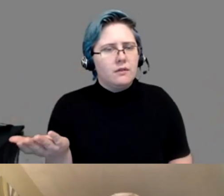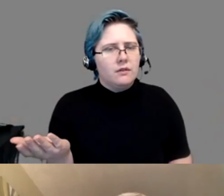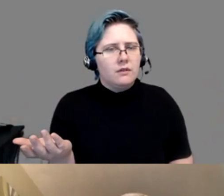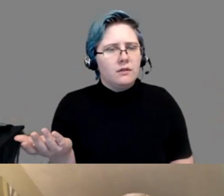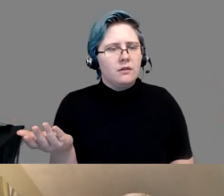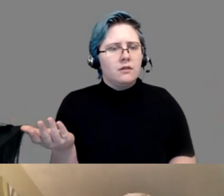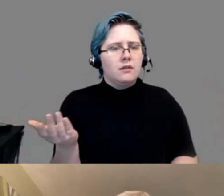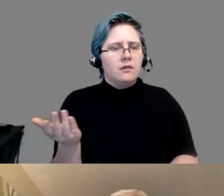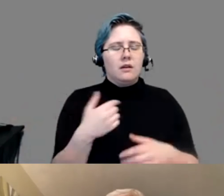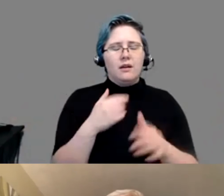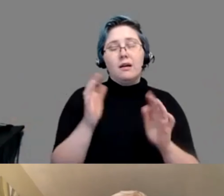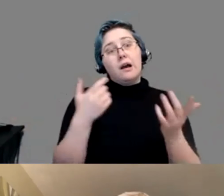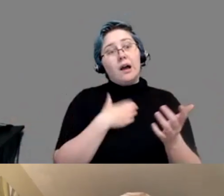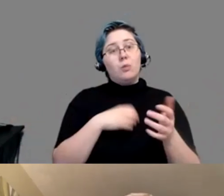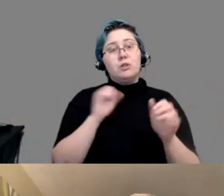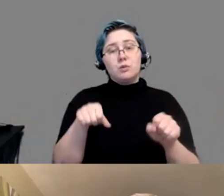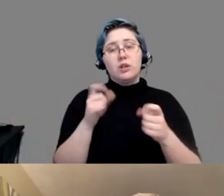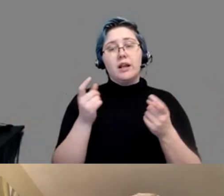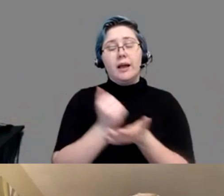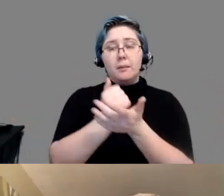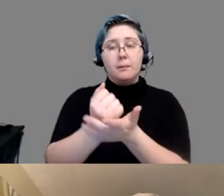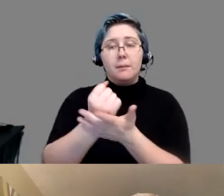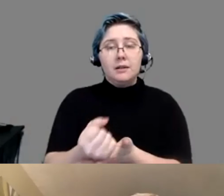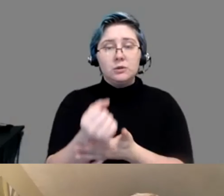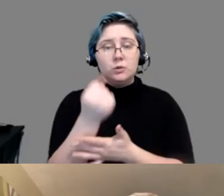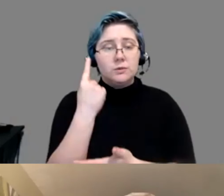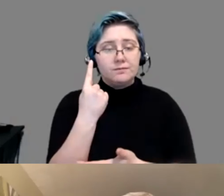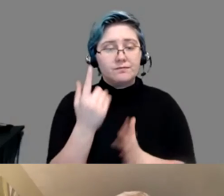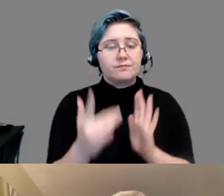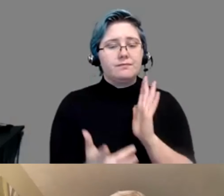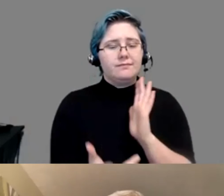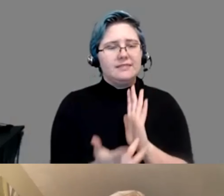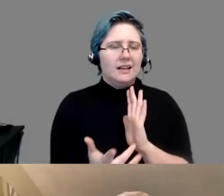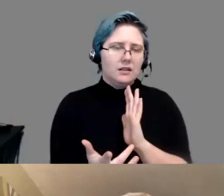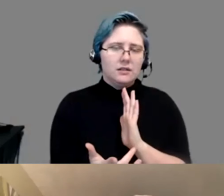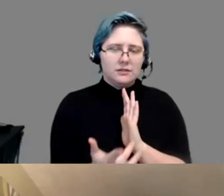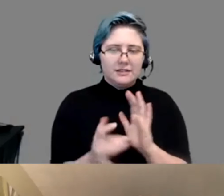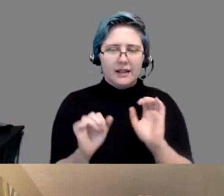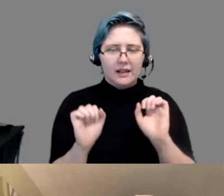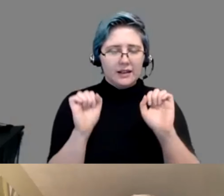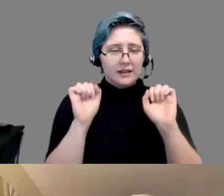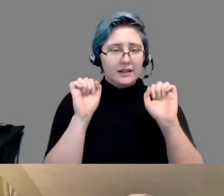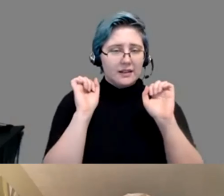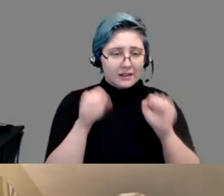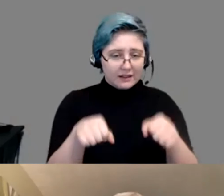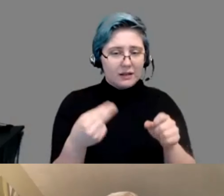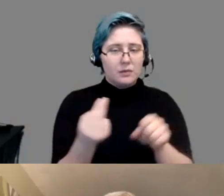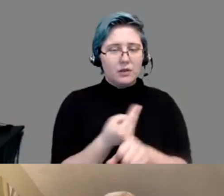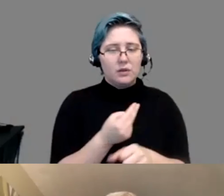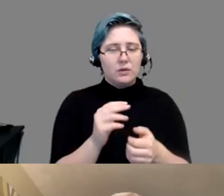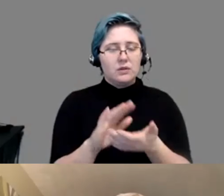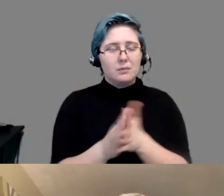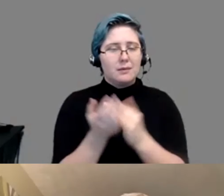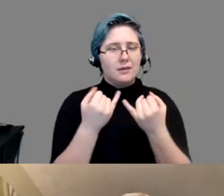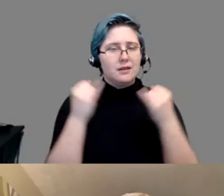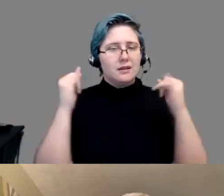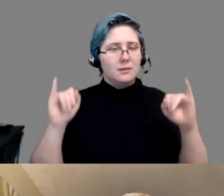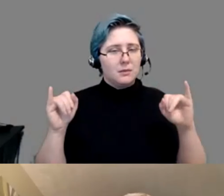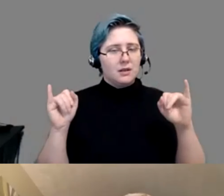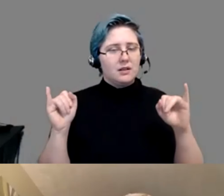that we can help them understand that technology can be used to be independent,